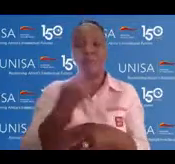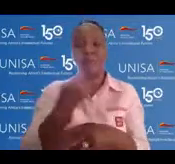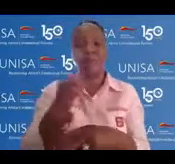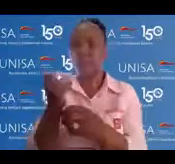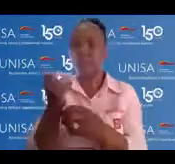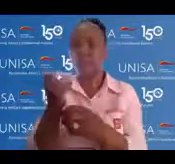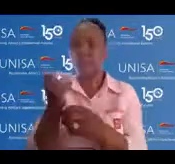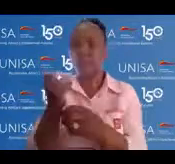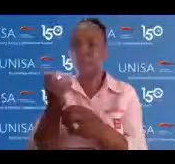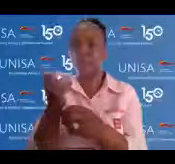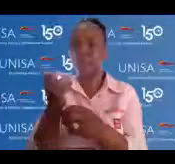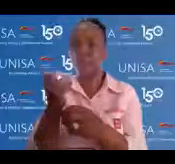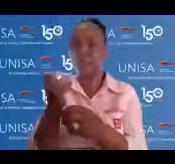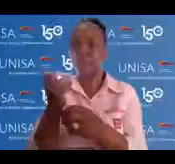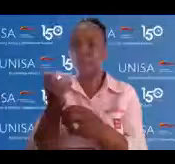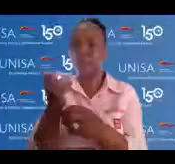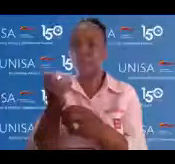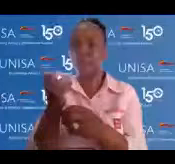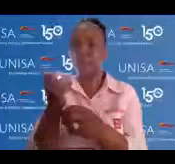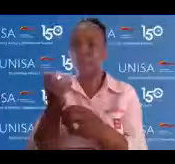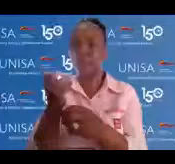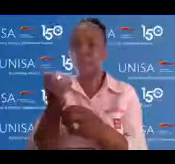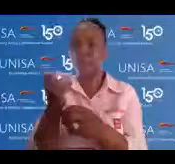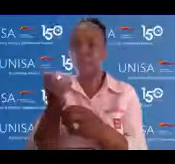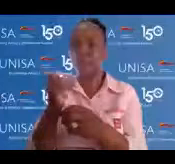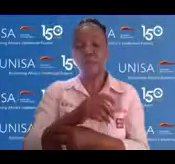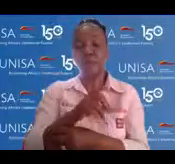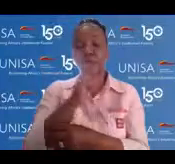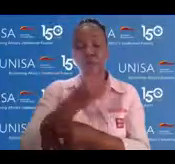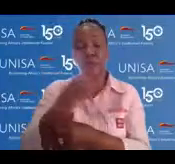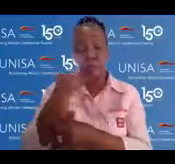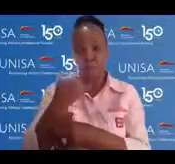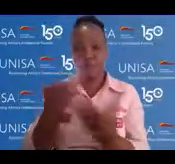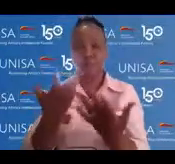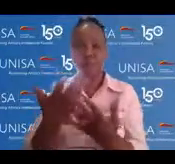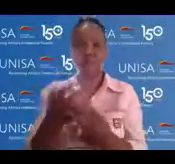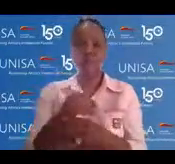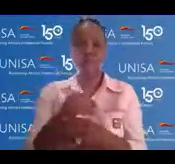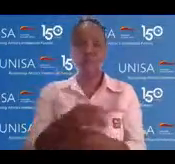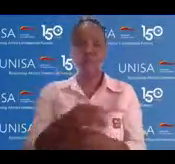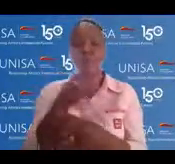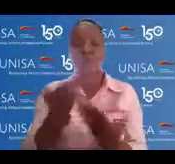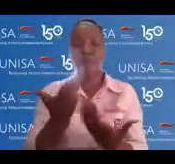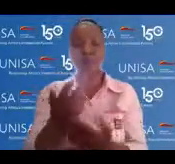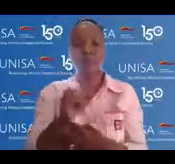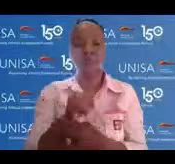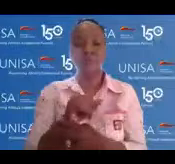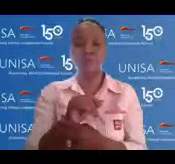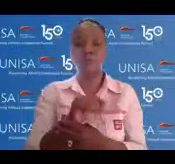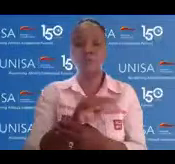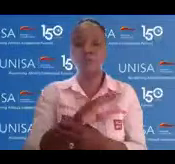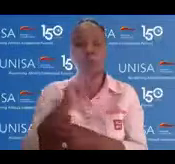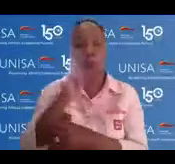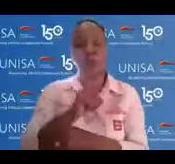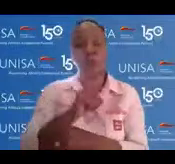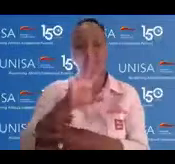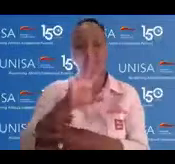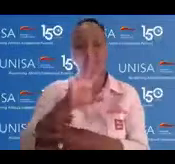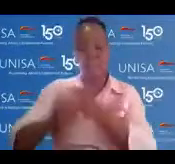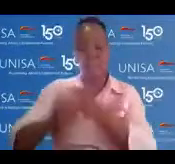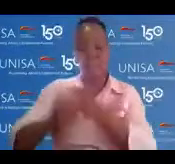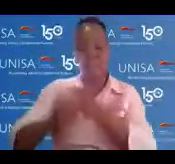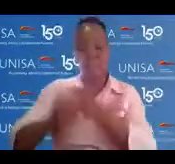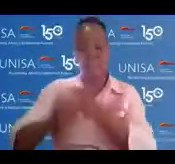devices that you must use. If you're using a smartphone, I think preferably it must not be older than 5 years. Those